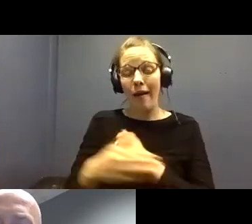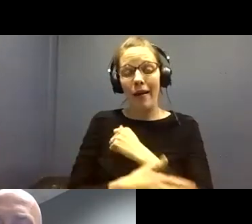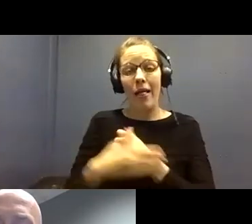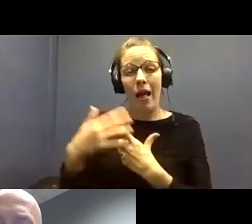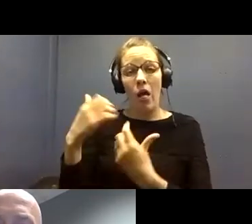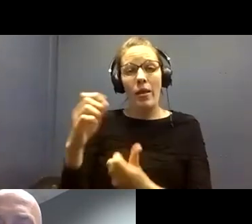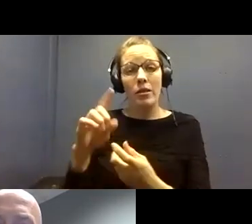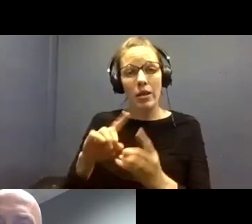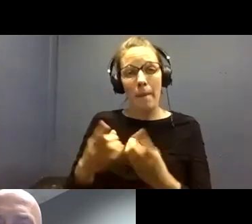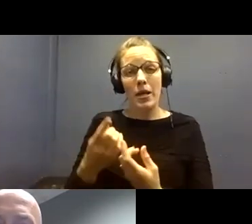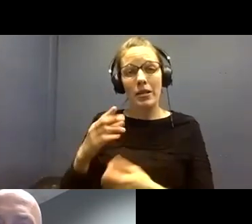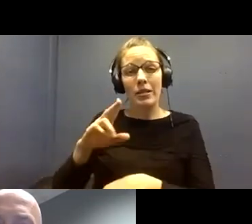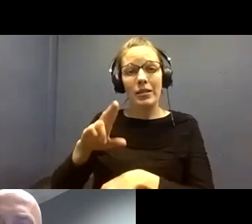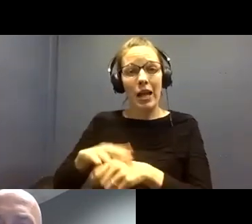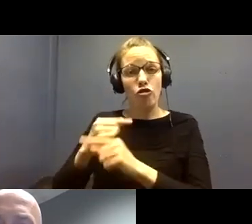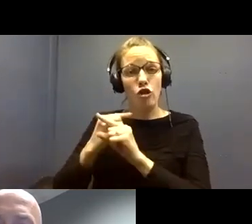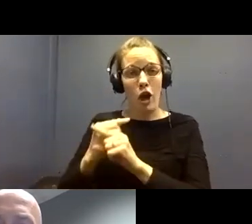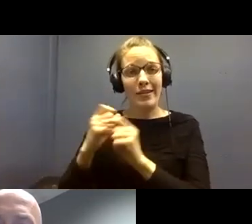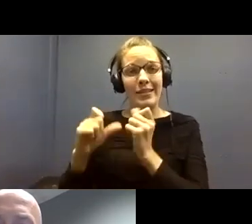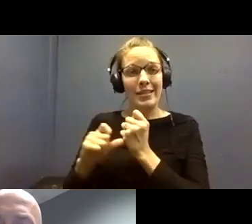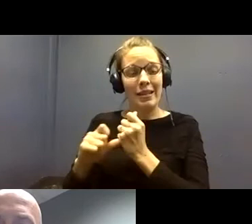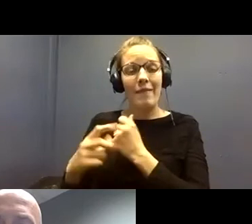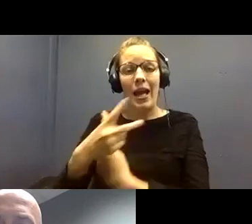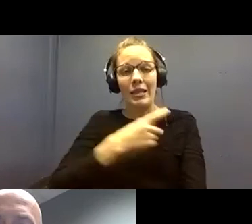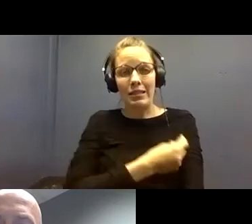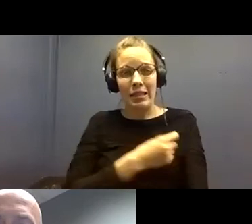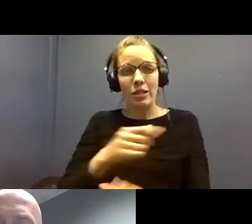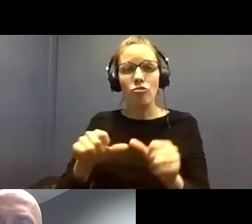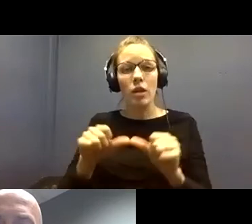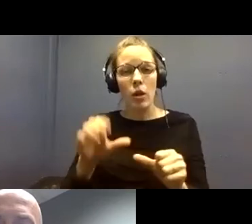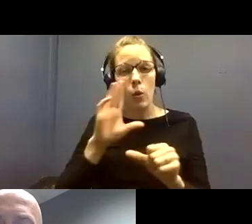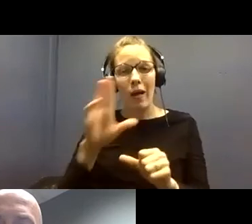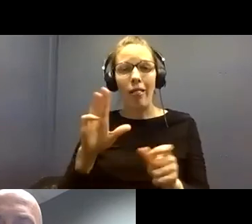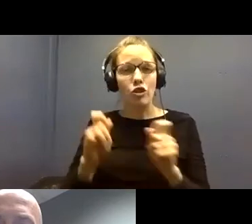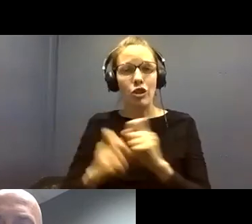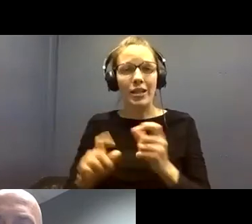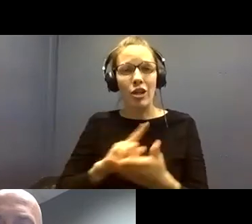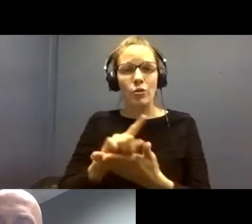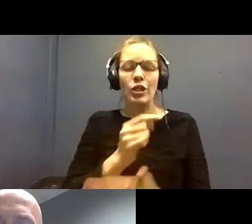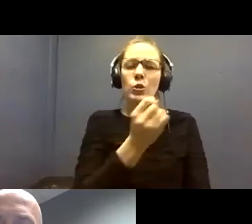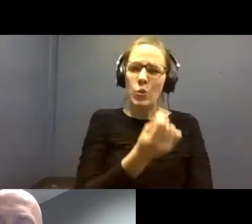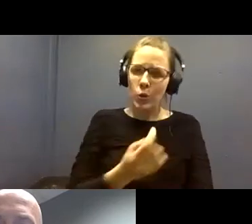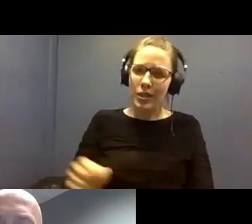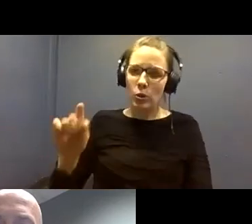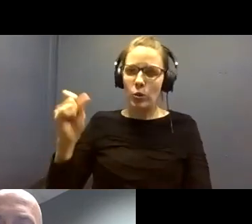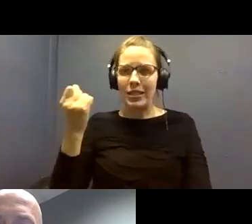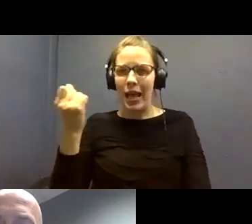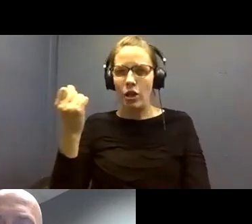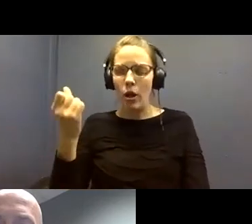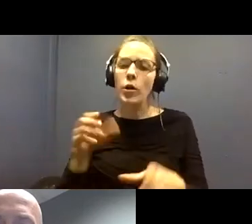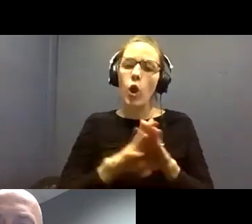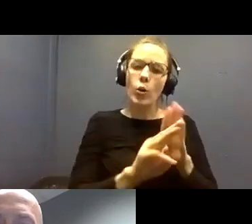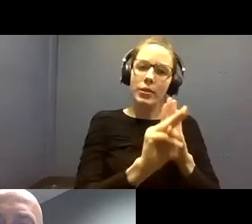Department's National Guard assisted vaccination site will change hours to Tuesday through Saturday and be closed on